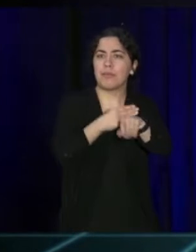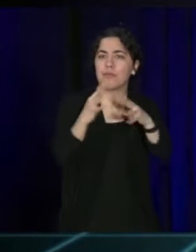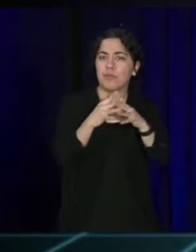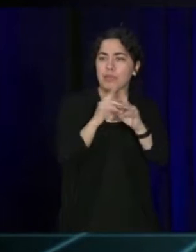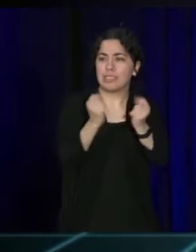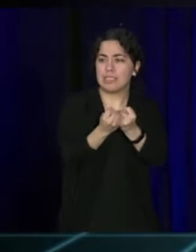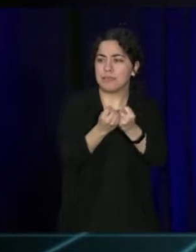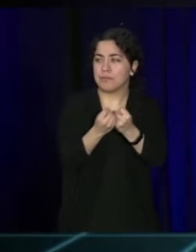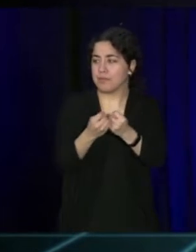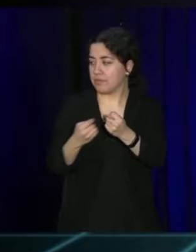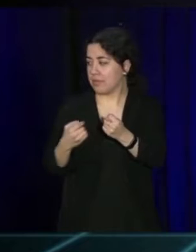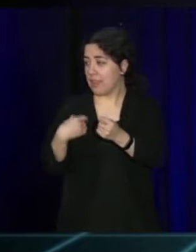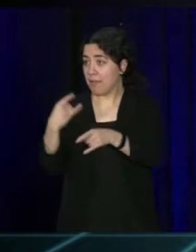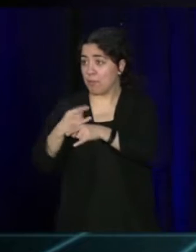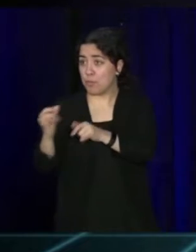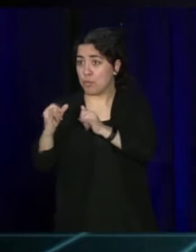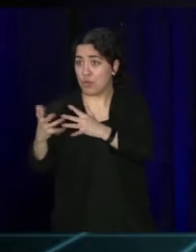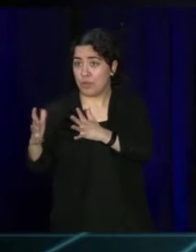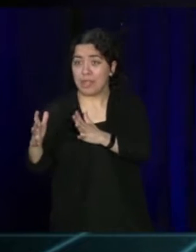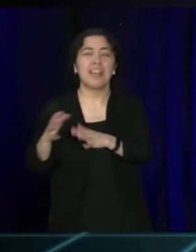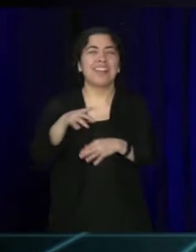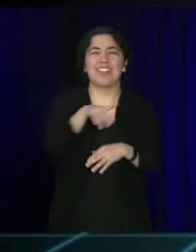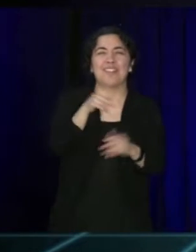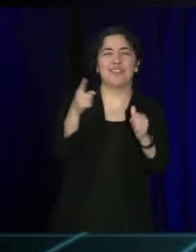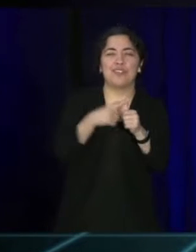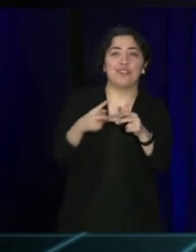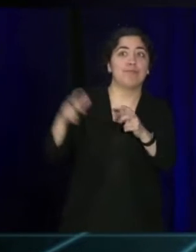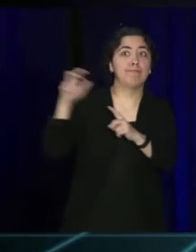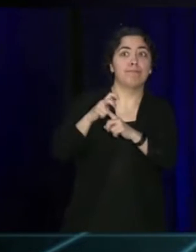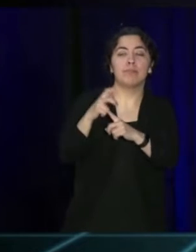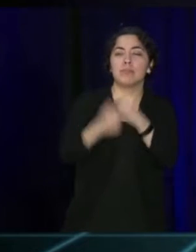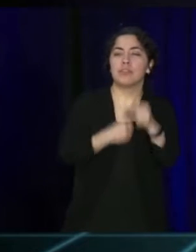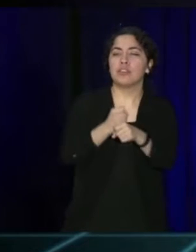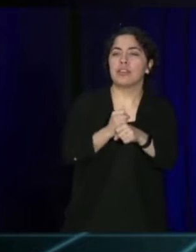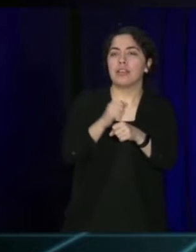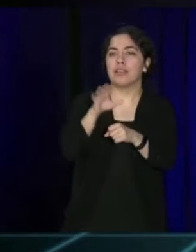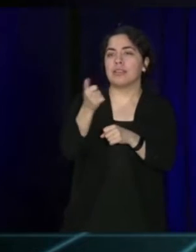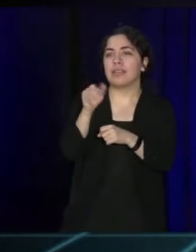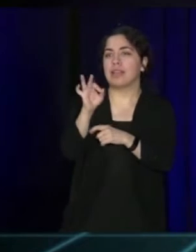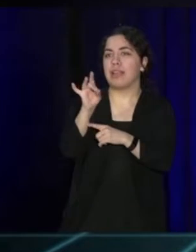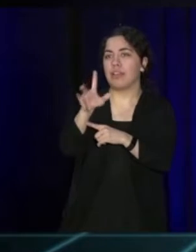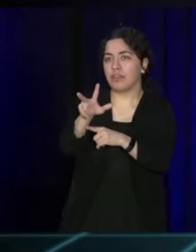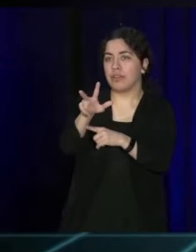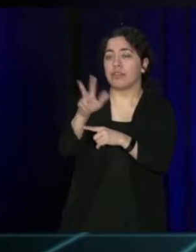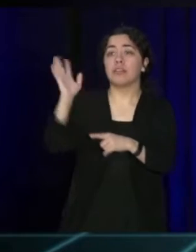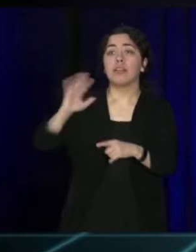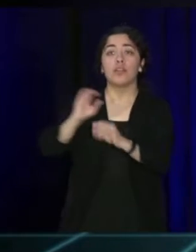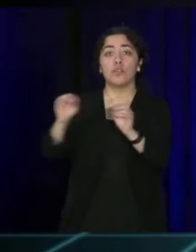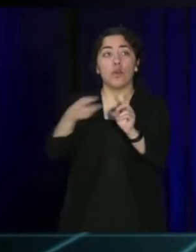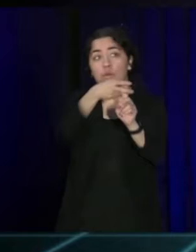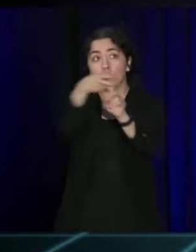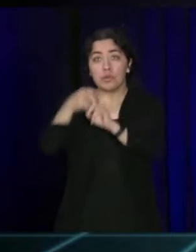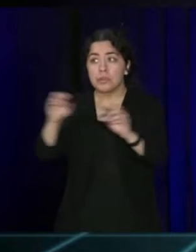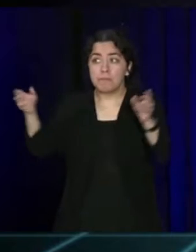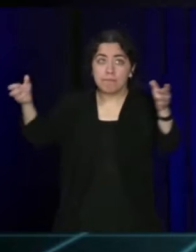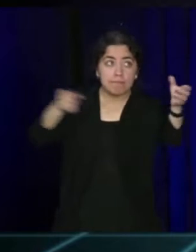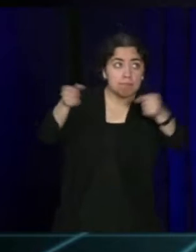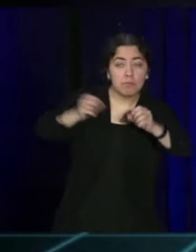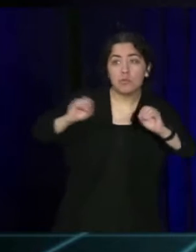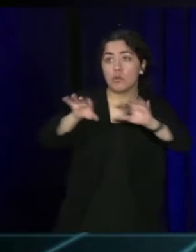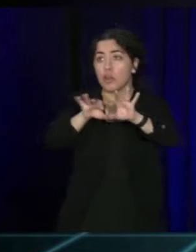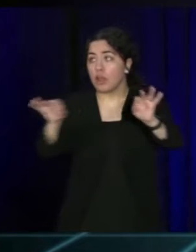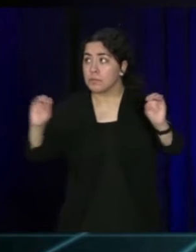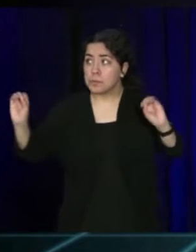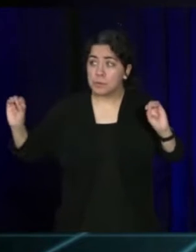but their first championship was '83. And the way he did this, they had no recruiting, they had no scholarships, and what they did is they went